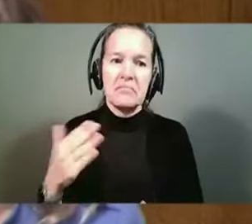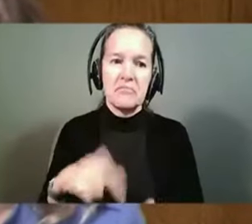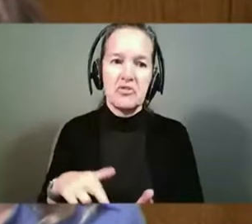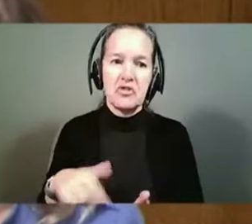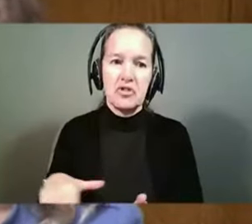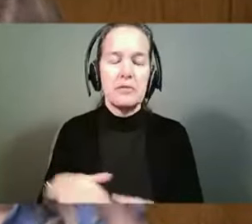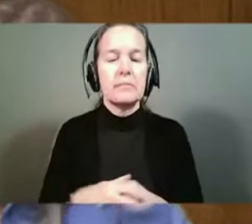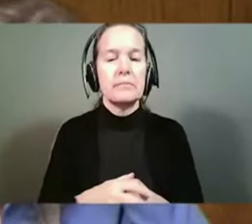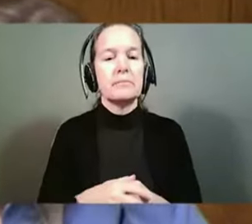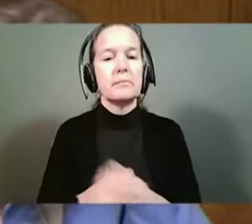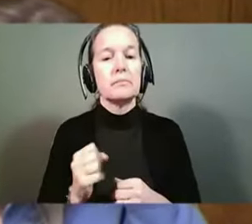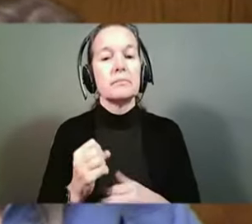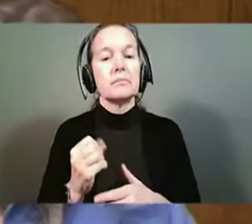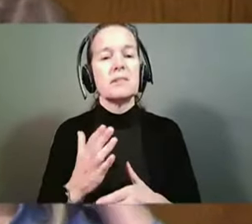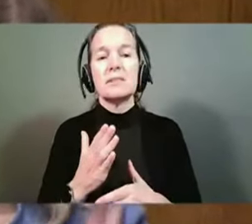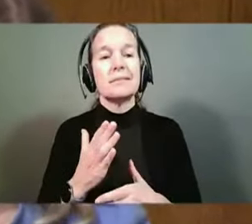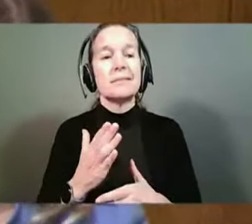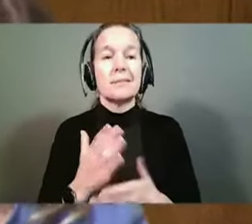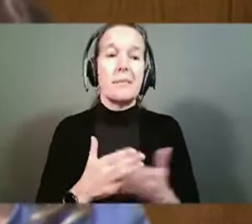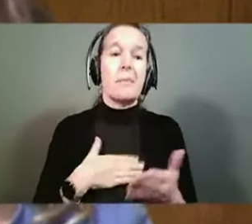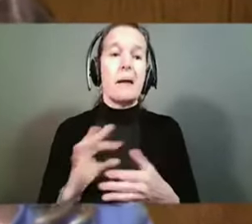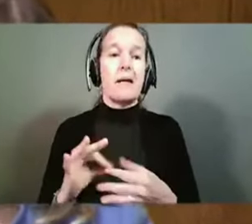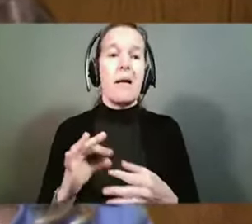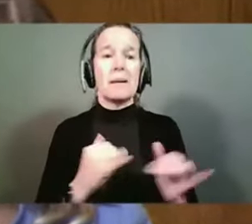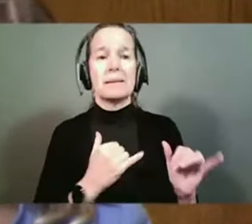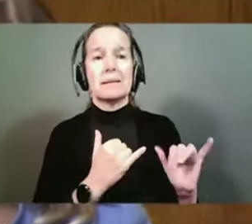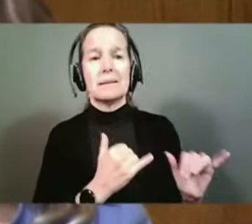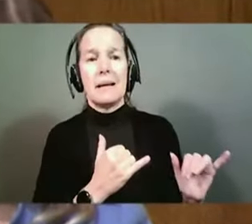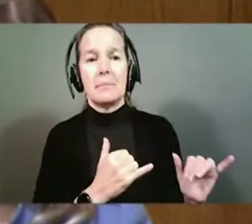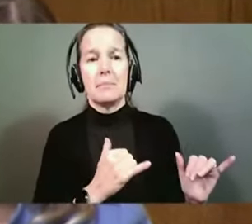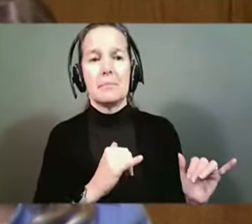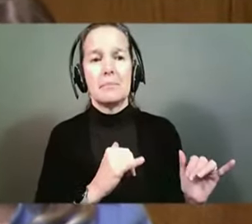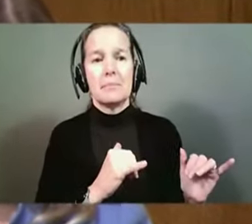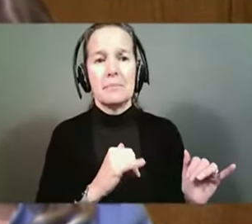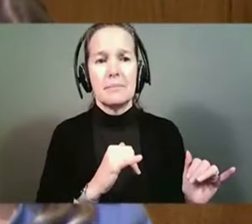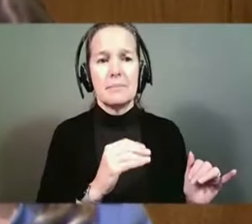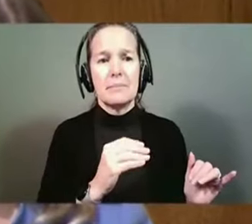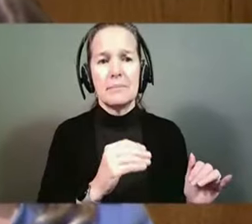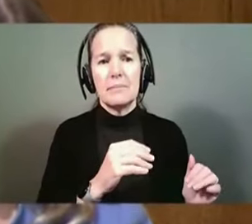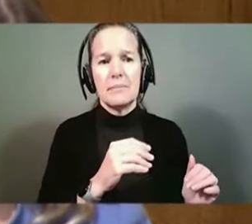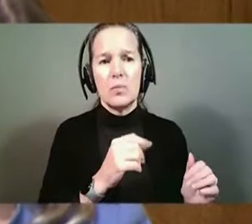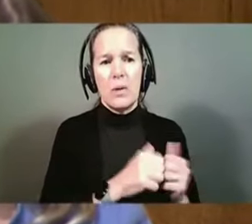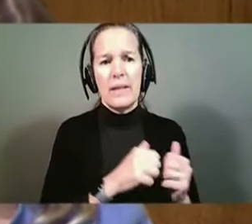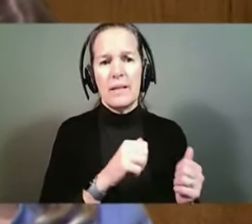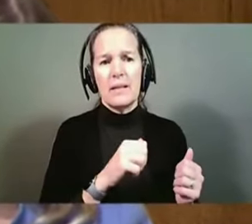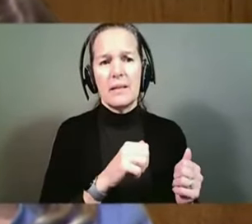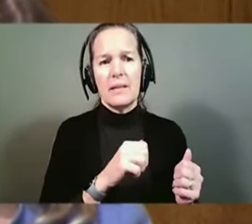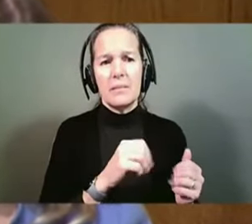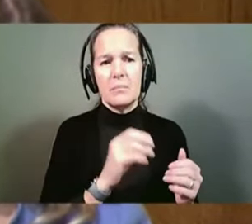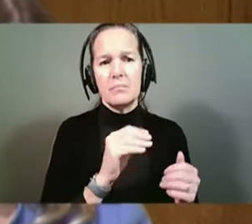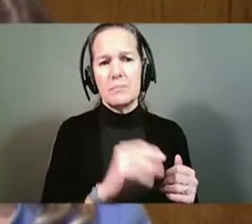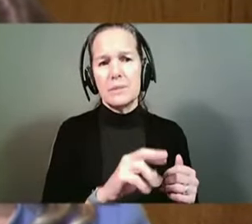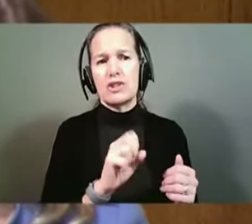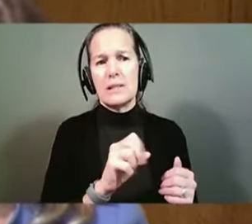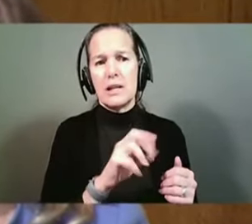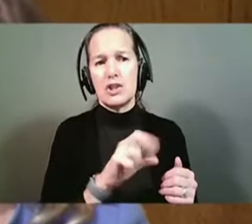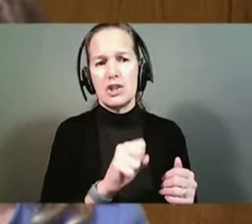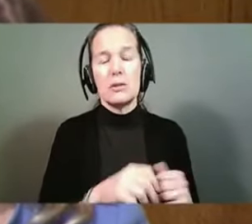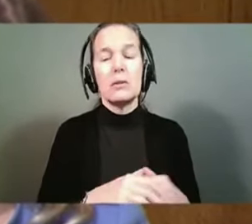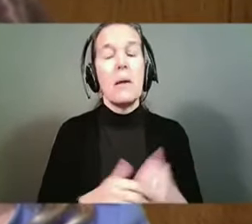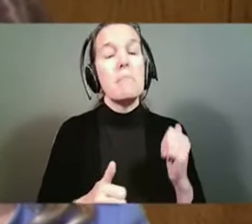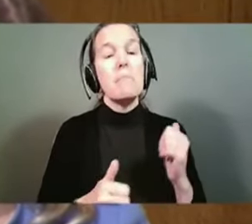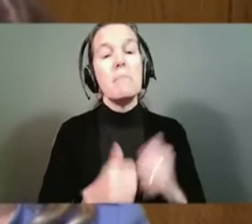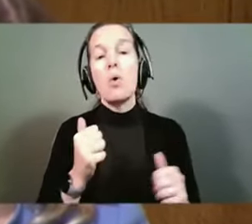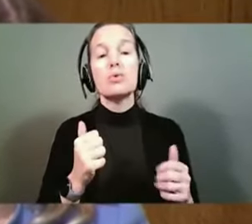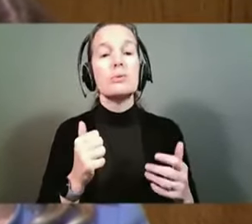of that which Senator Sanders says, because the facts are the facts. You know, most folks with COVID recover. But there